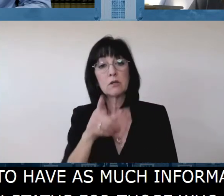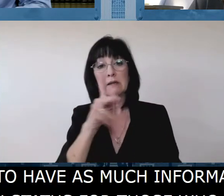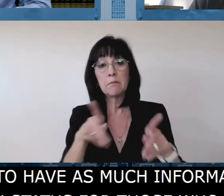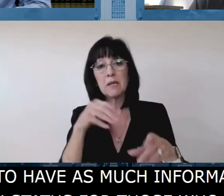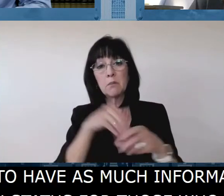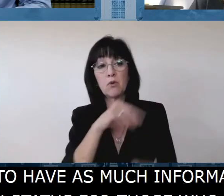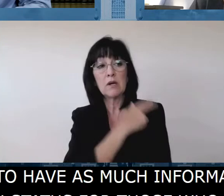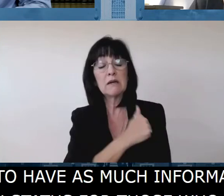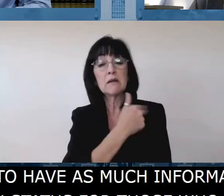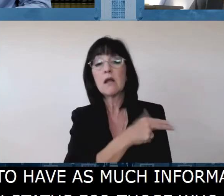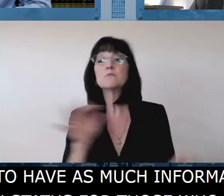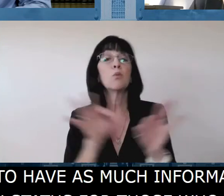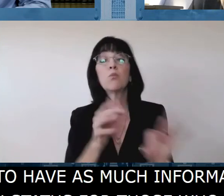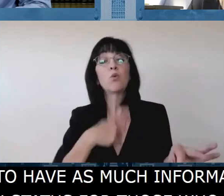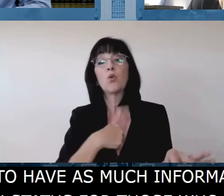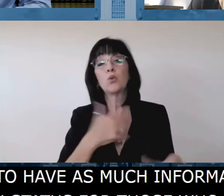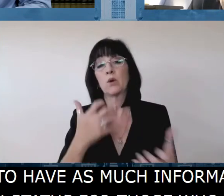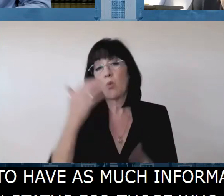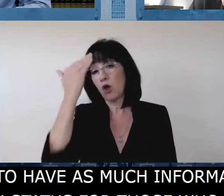well as for those who die.